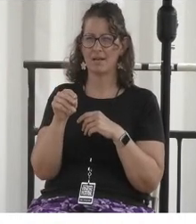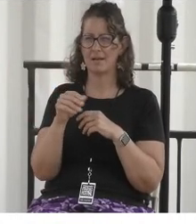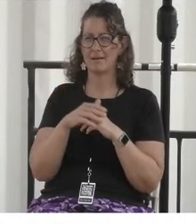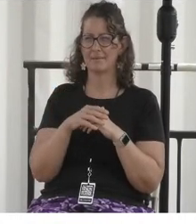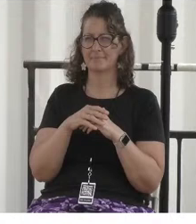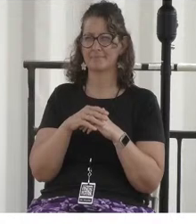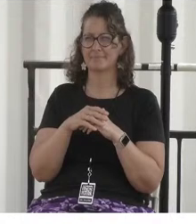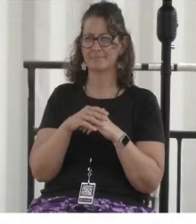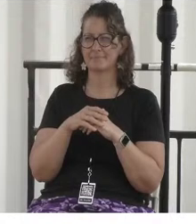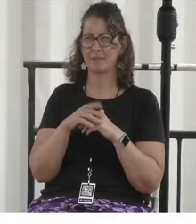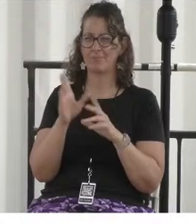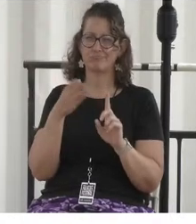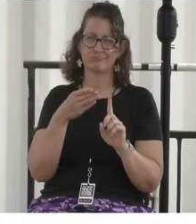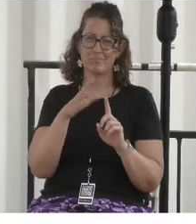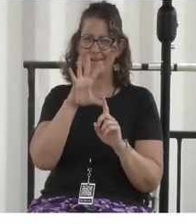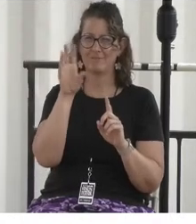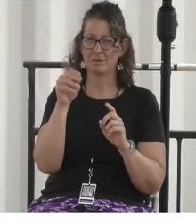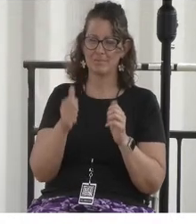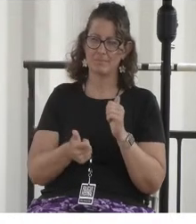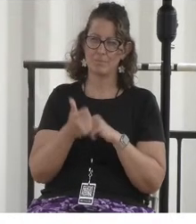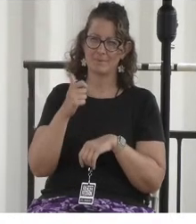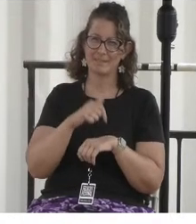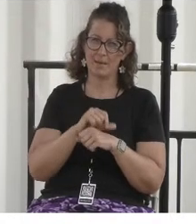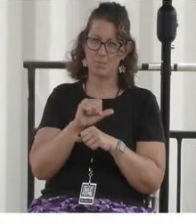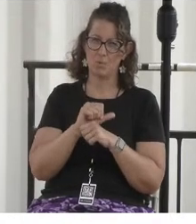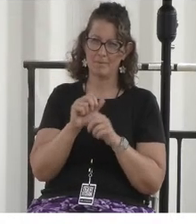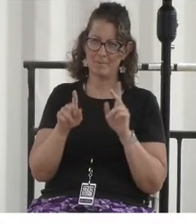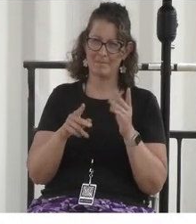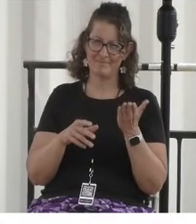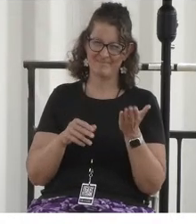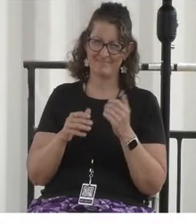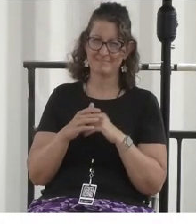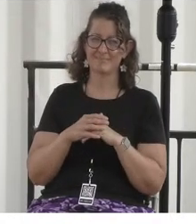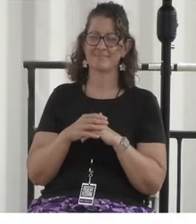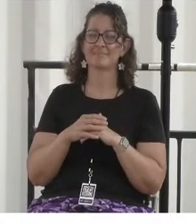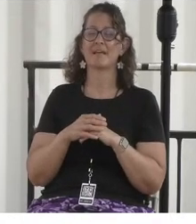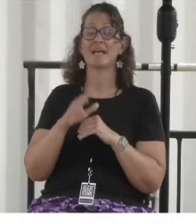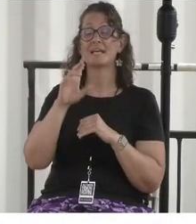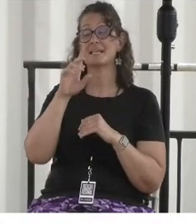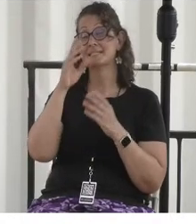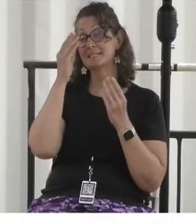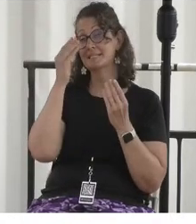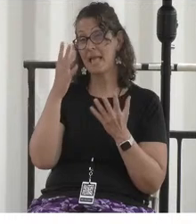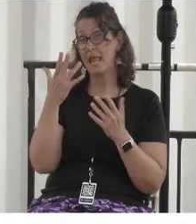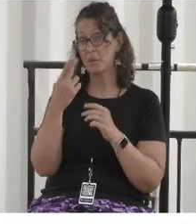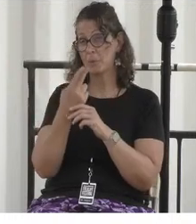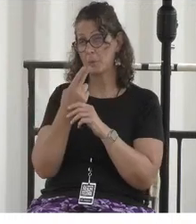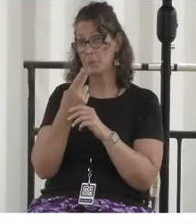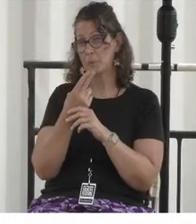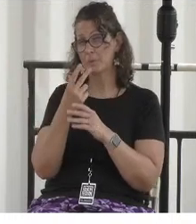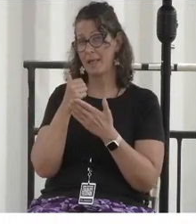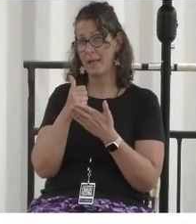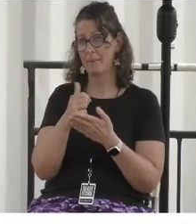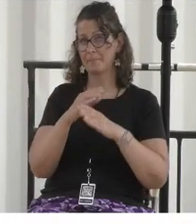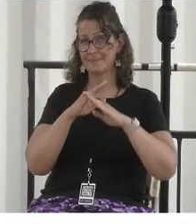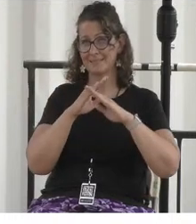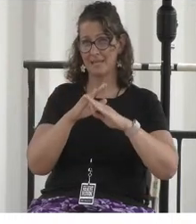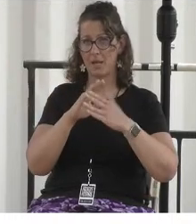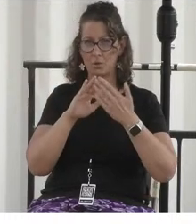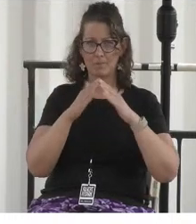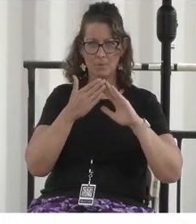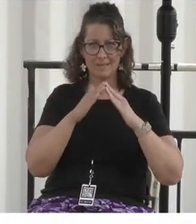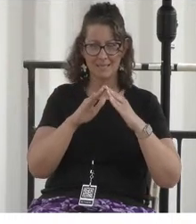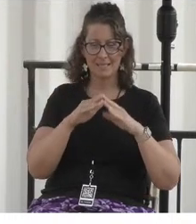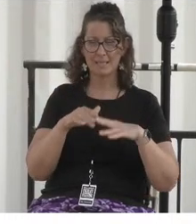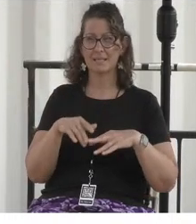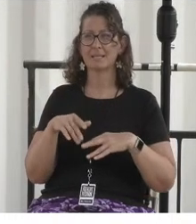go back to that because that's where I spend most of my time working with people, is data can be used to help protect communities. It can be